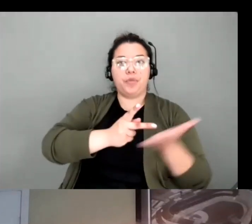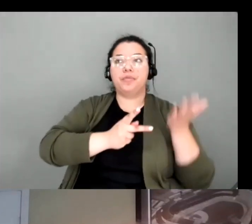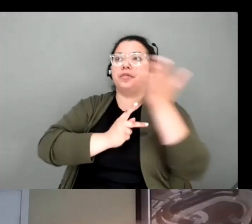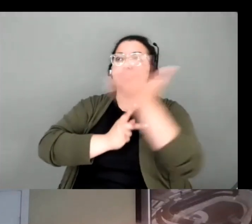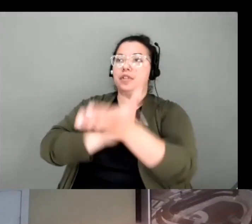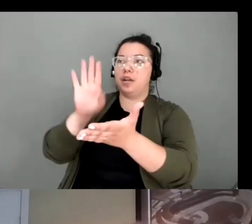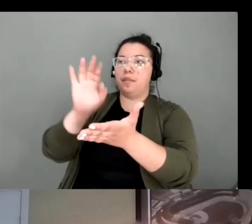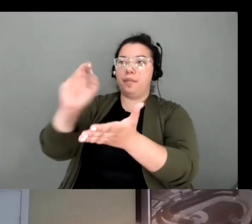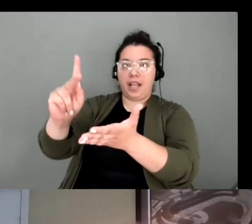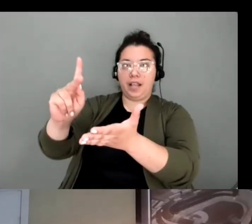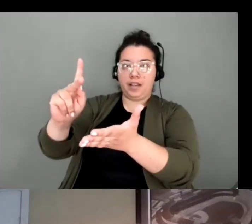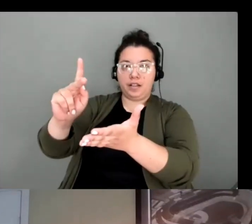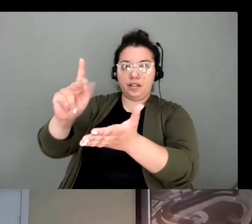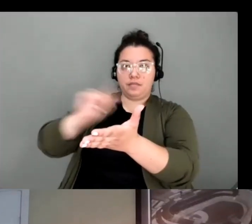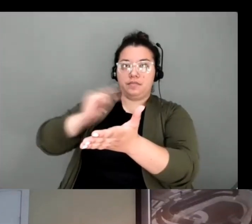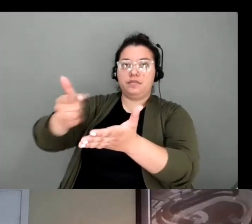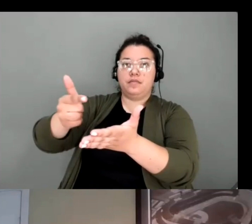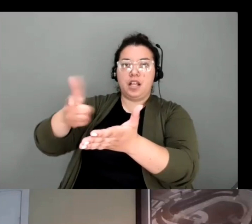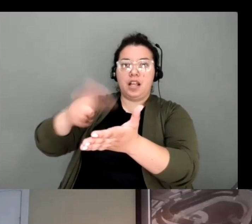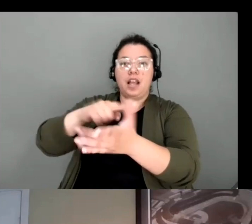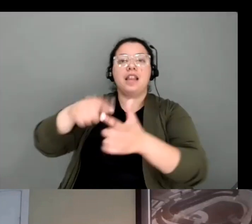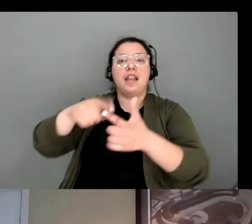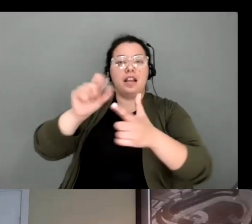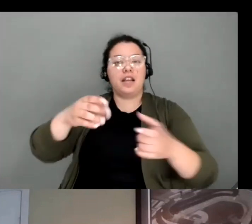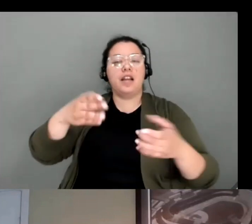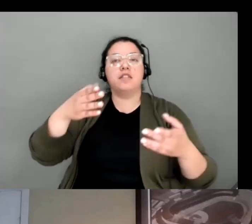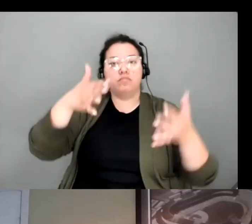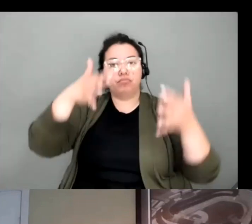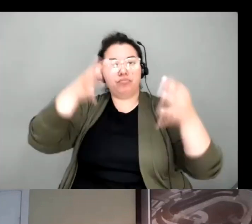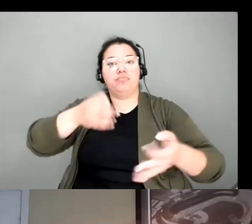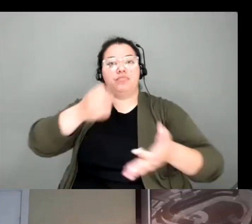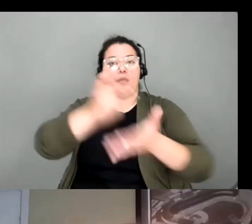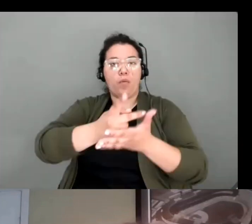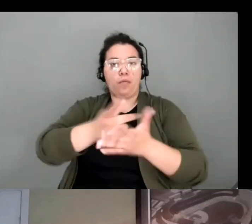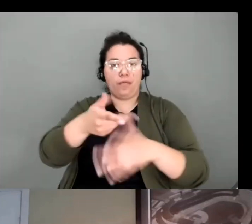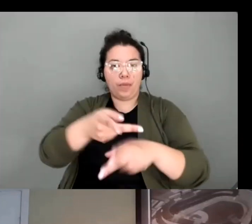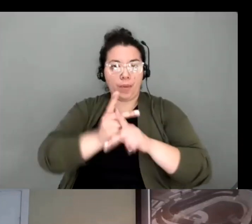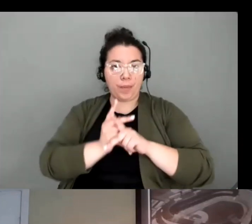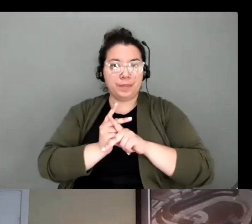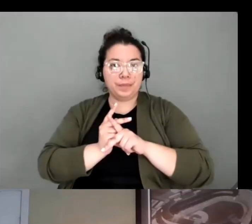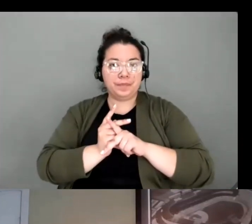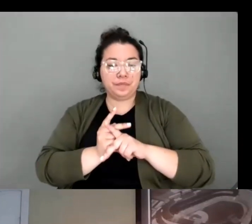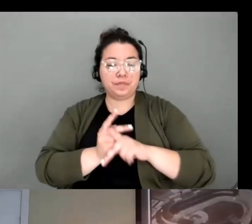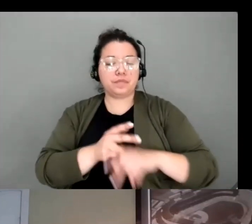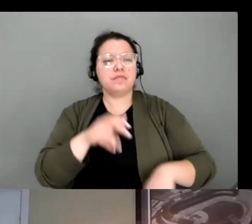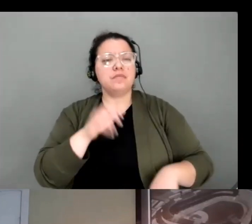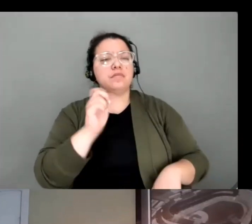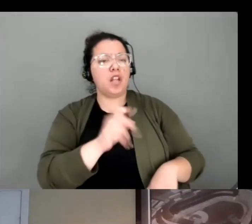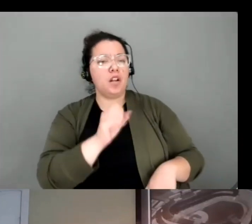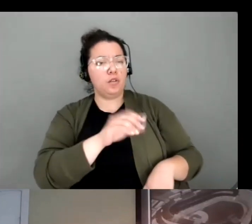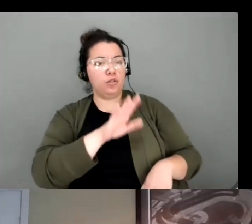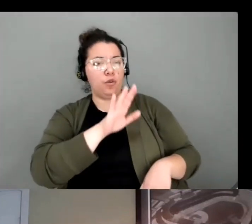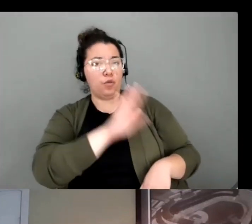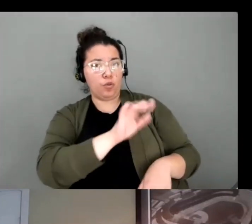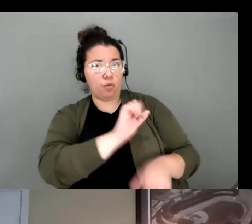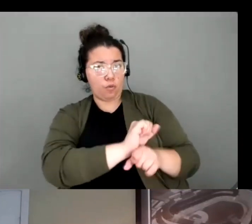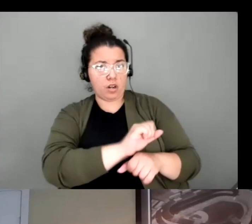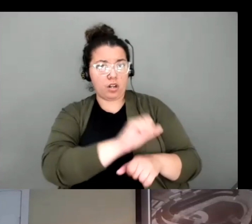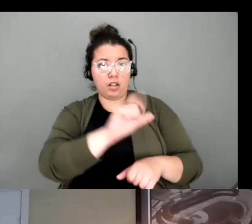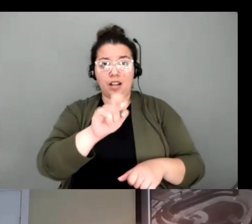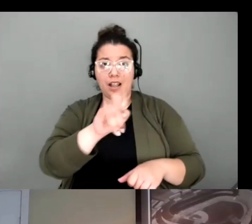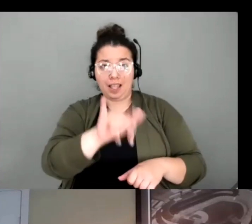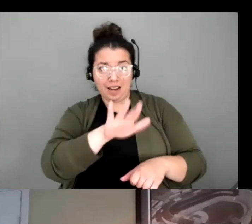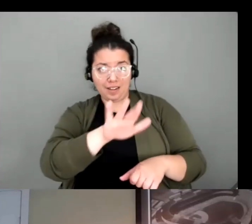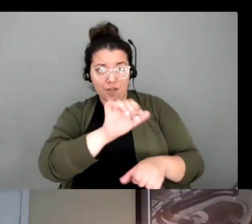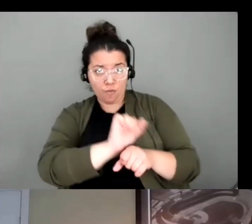it, and we can close a loan. So it seems like, your Colby, your work, Lety's work, you have to have